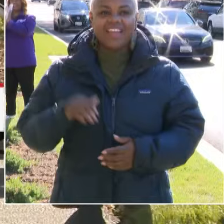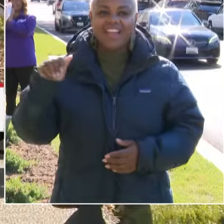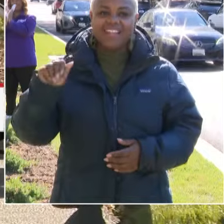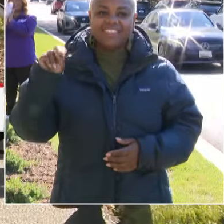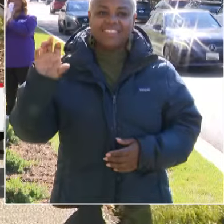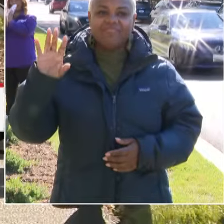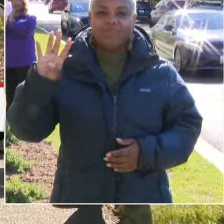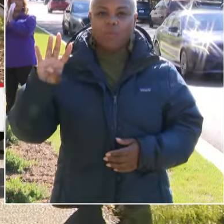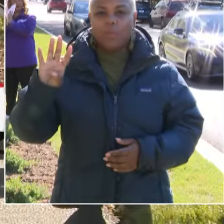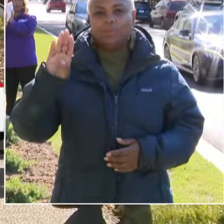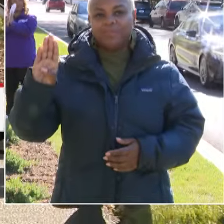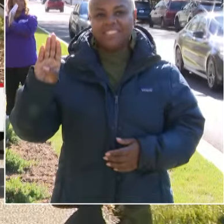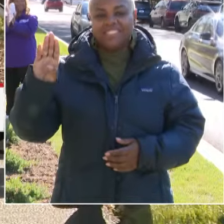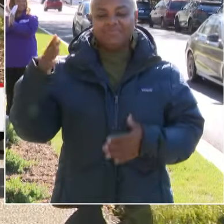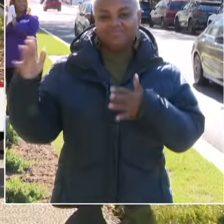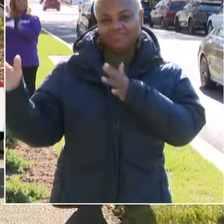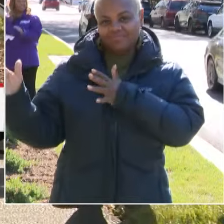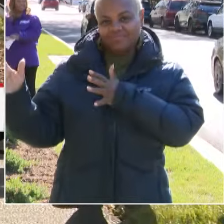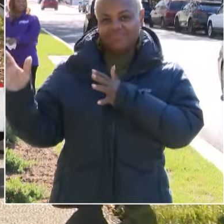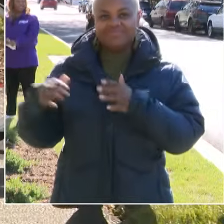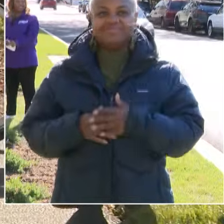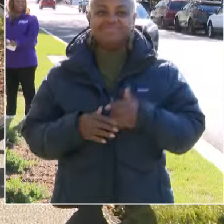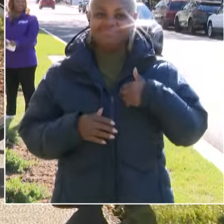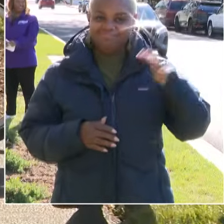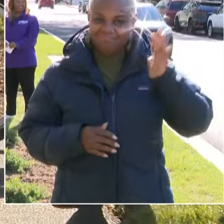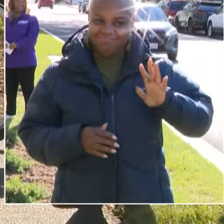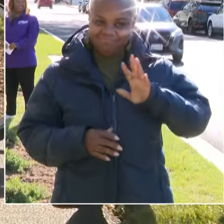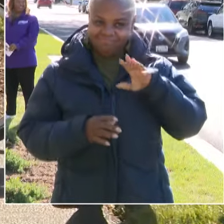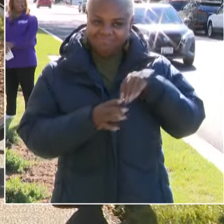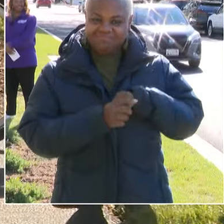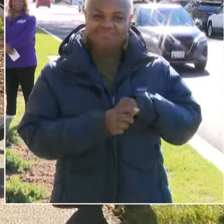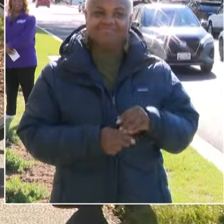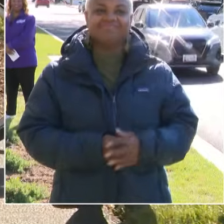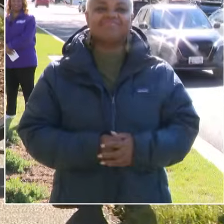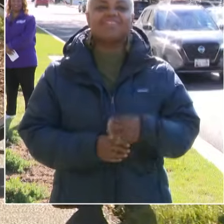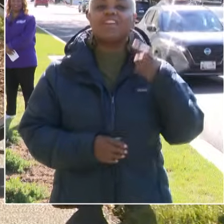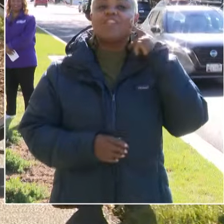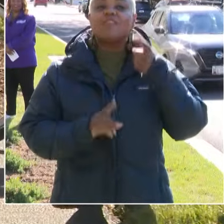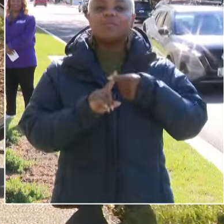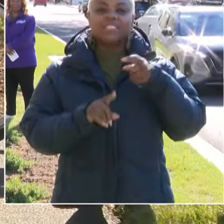former commission, our friends from Silver Spring.